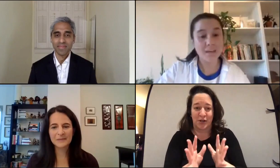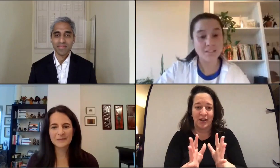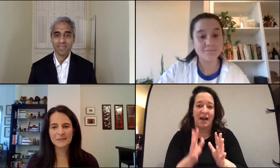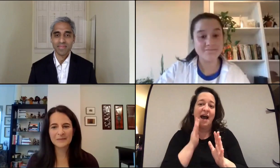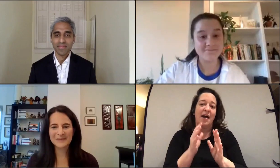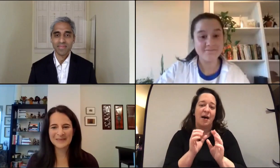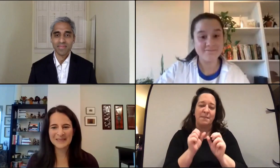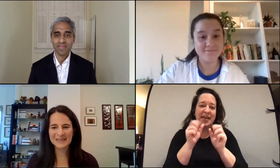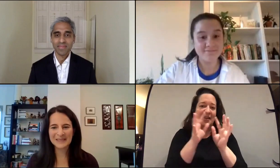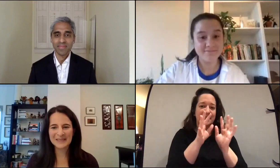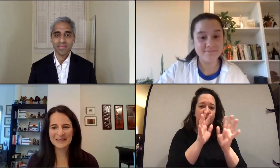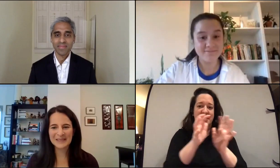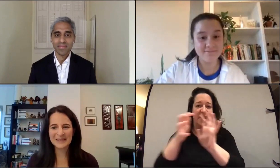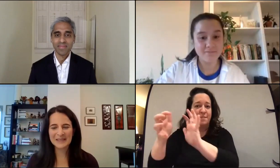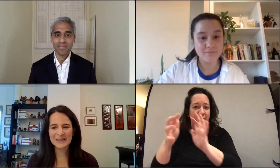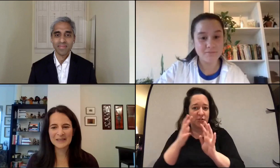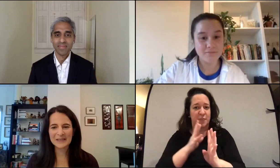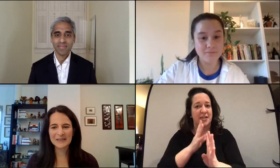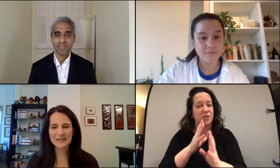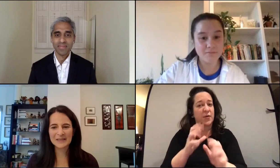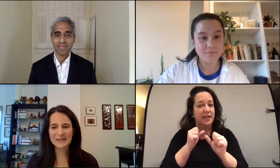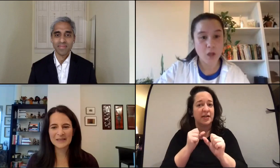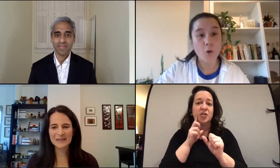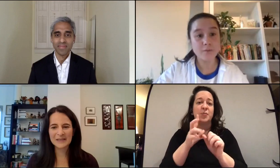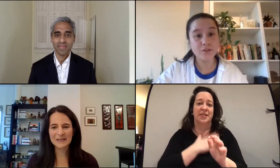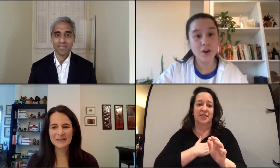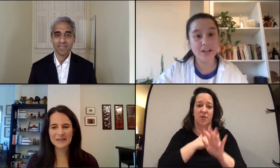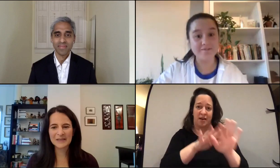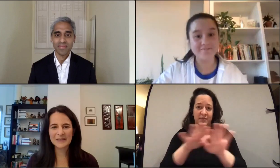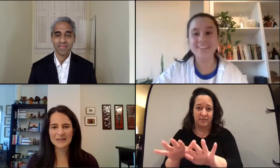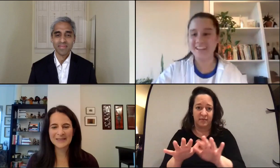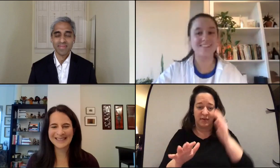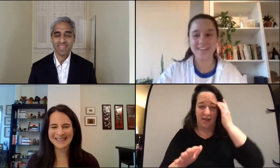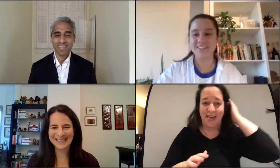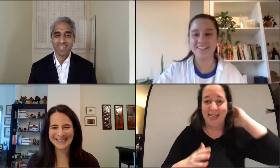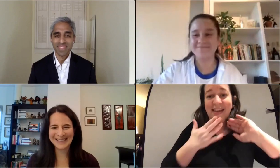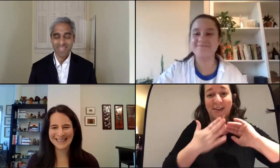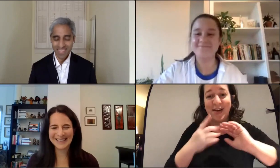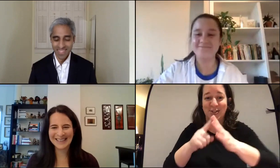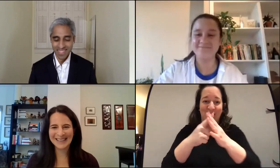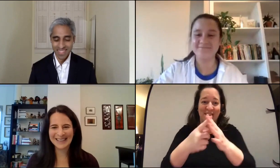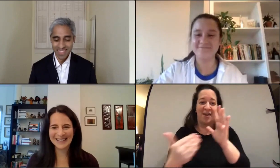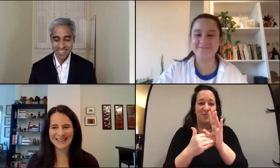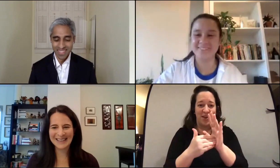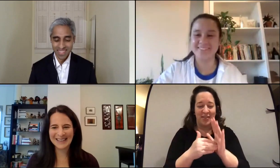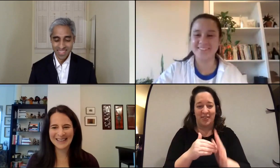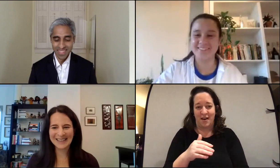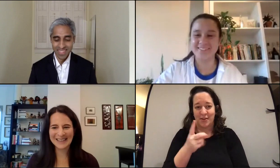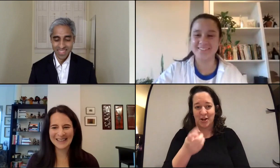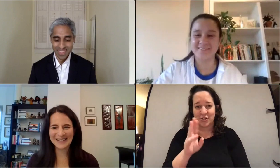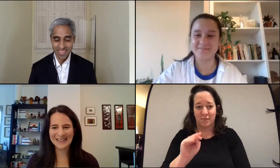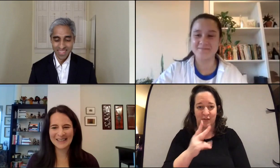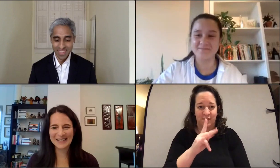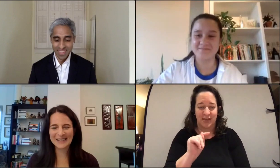interpreter um it is breaking up because you're speaking so quickly. sorry yes thank you and just start again with